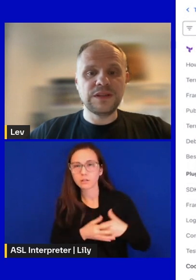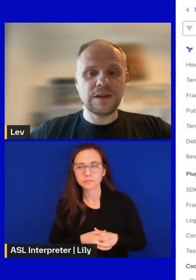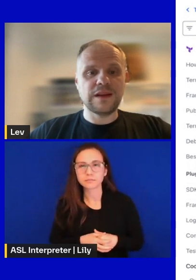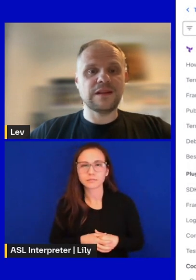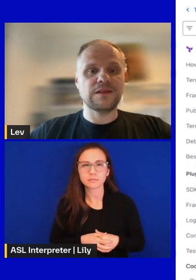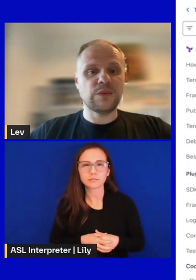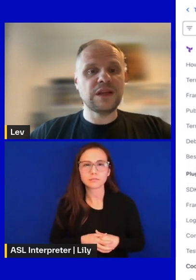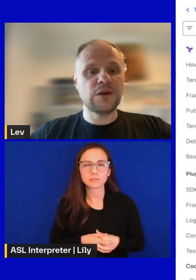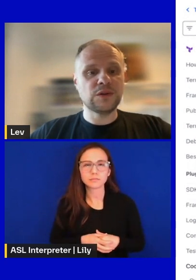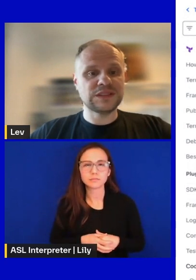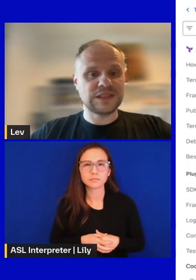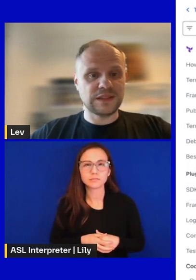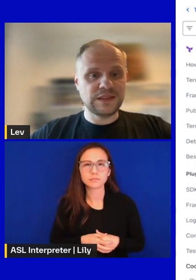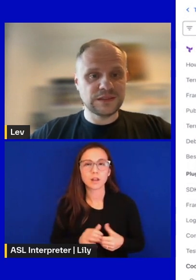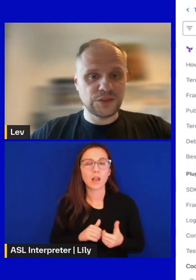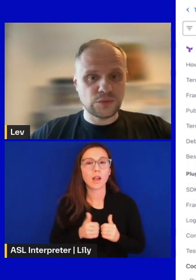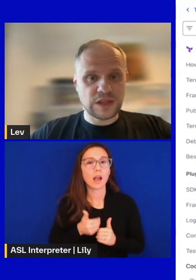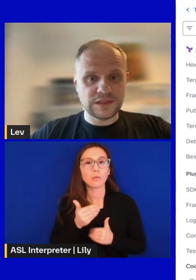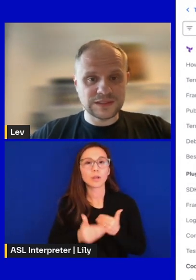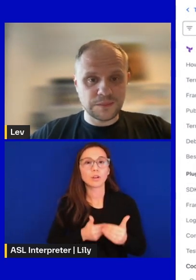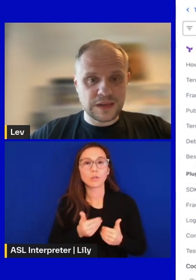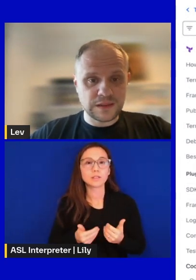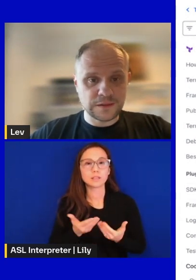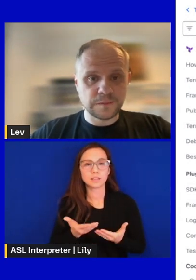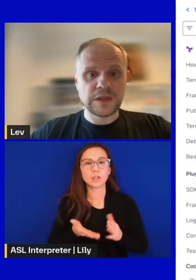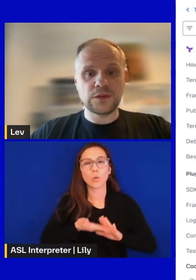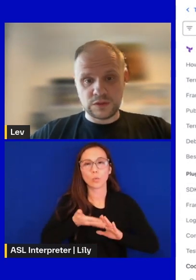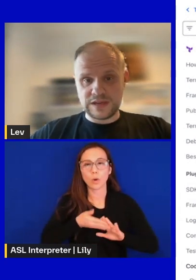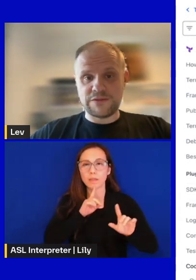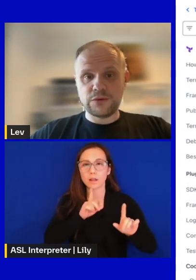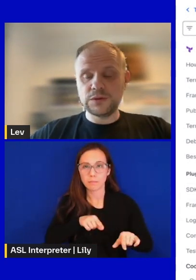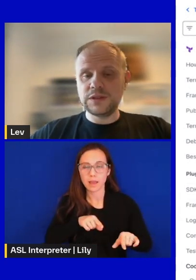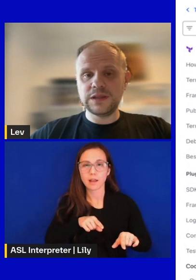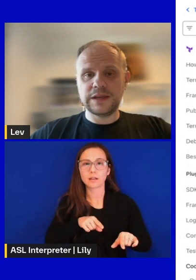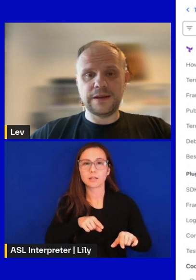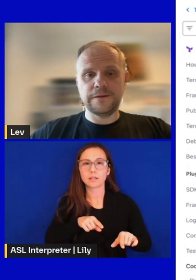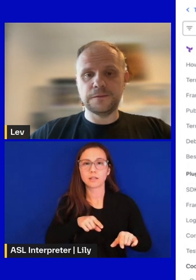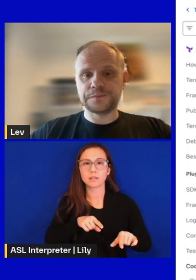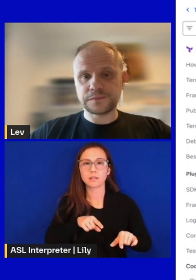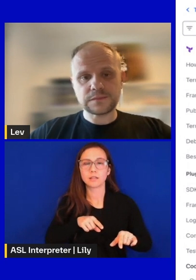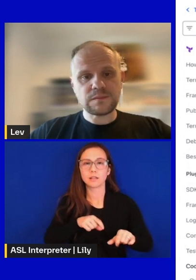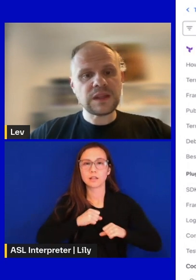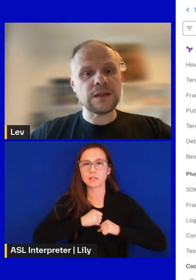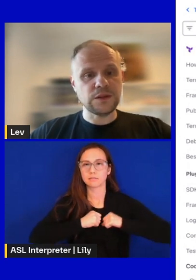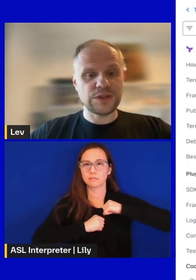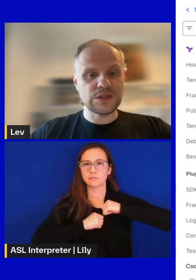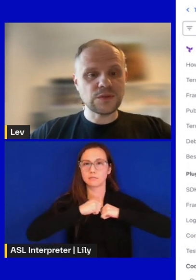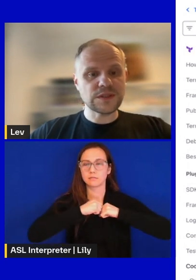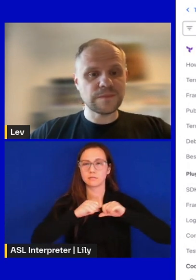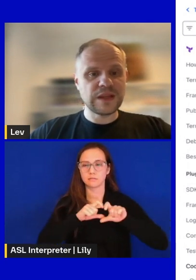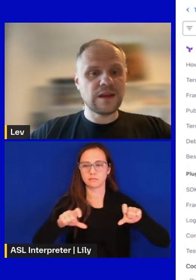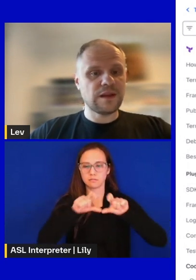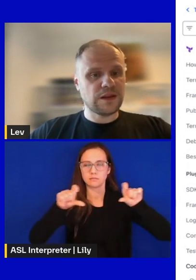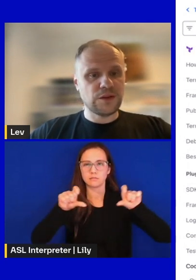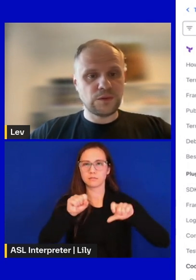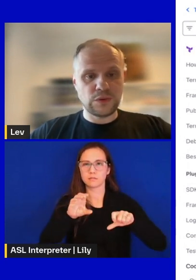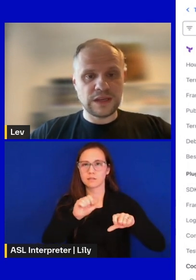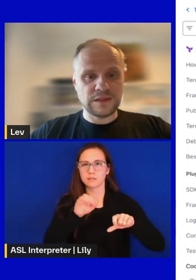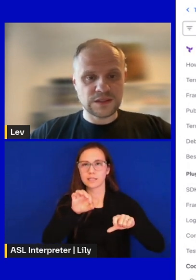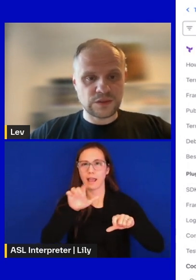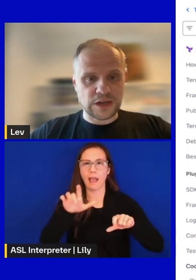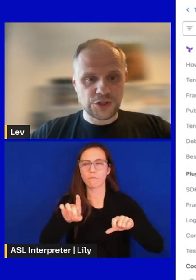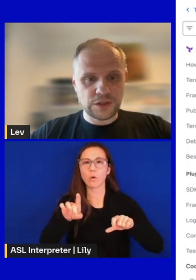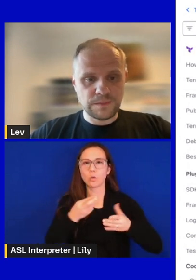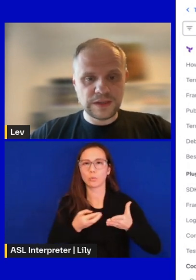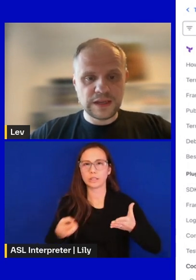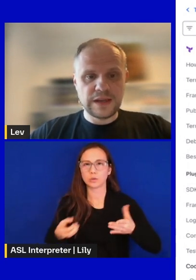But the way it goes is like this: you run this command to scaffold the resource, then you get